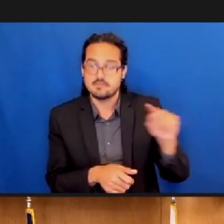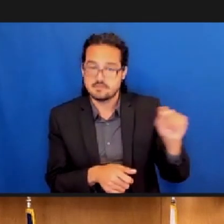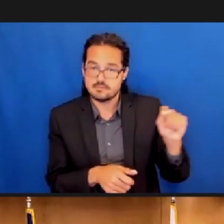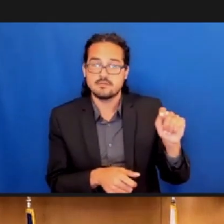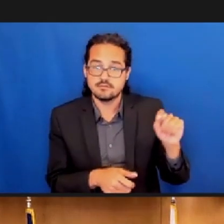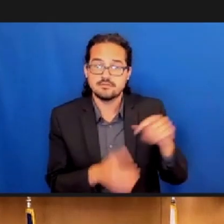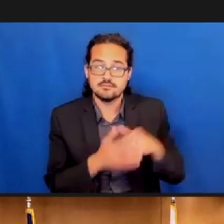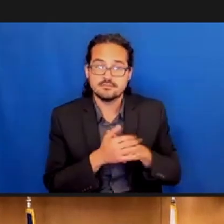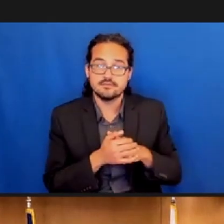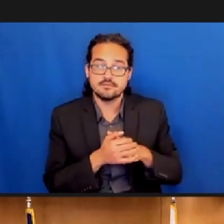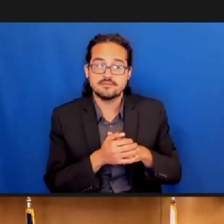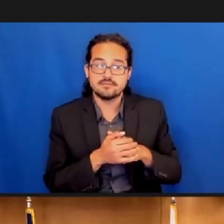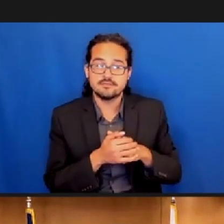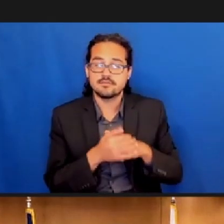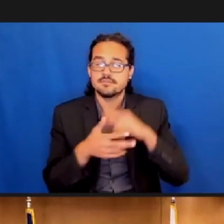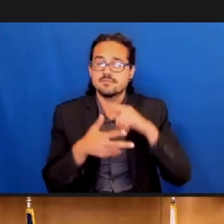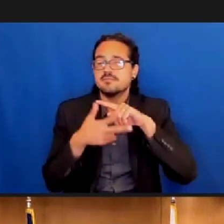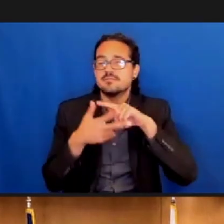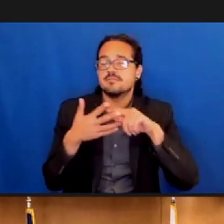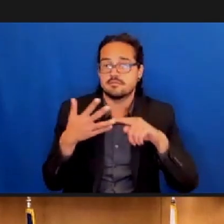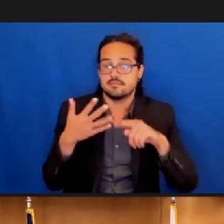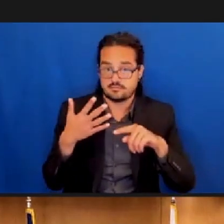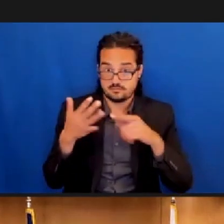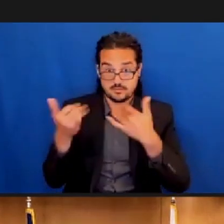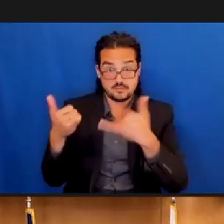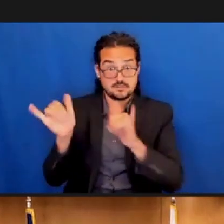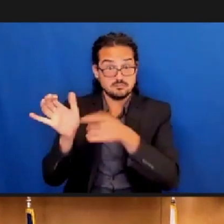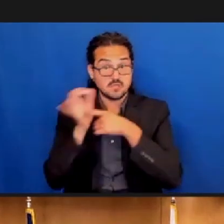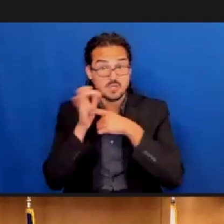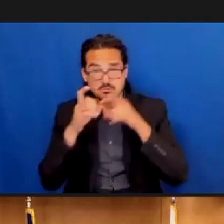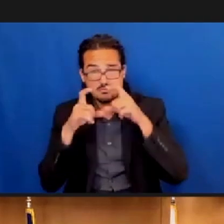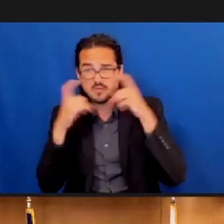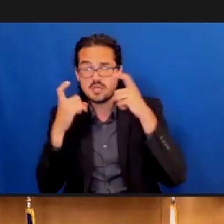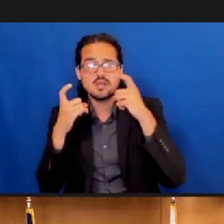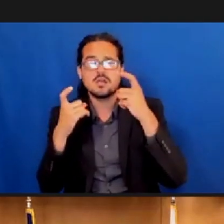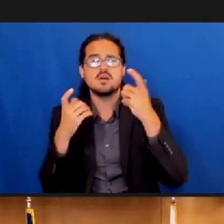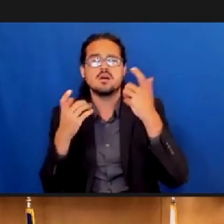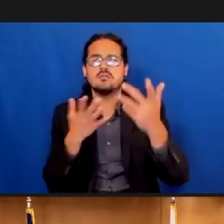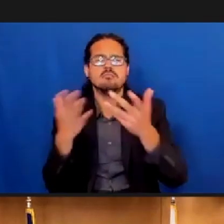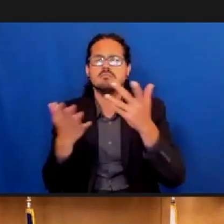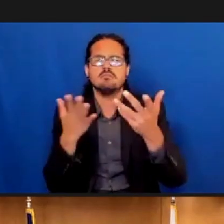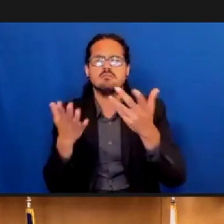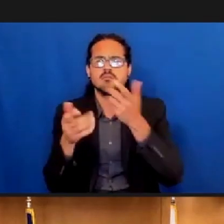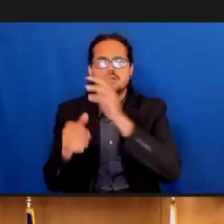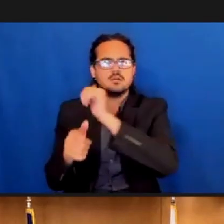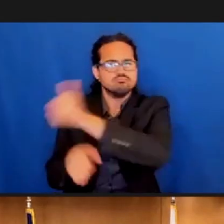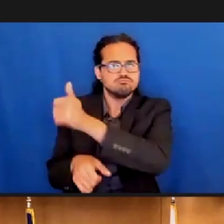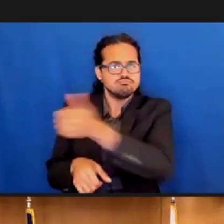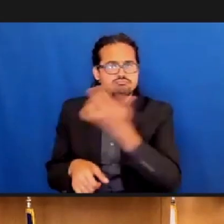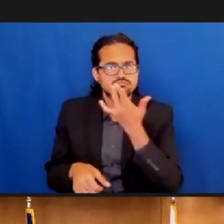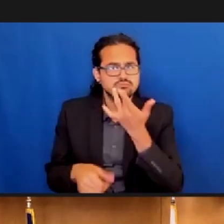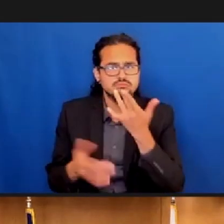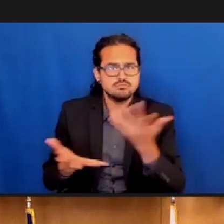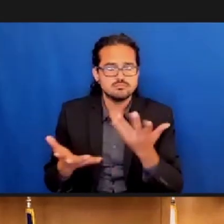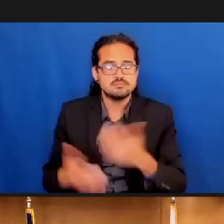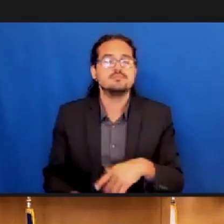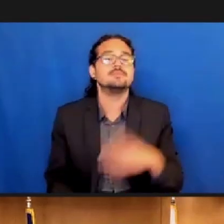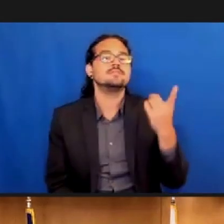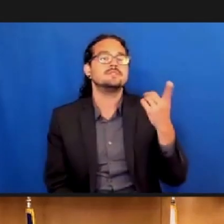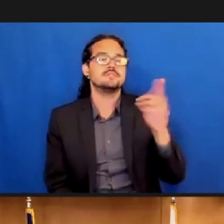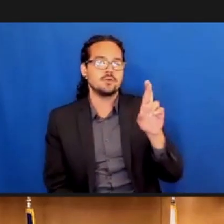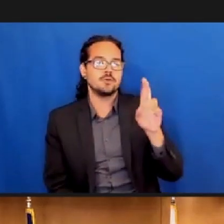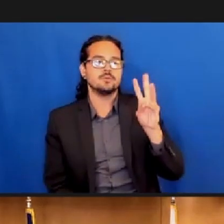Or is that one that's kind of a TBD with the state? Masks will continue to be required for vaccinated